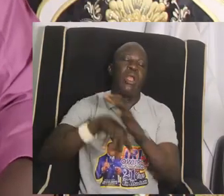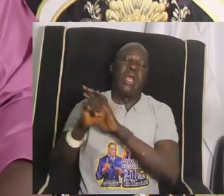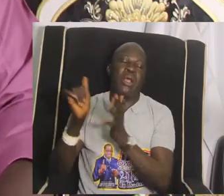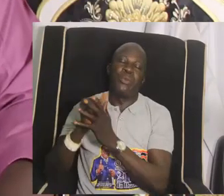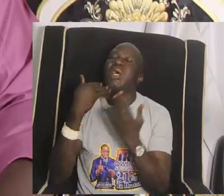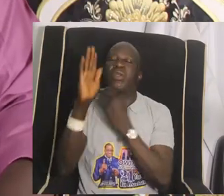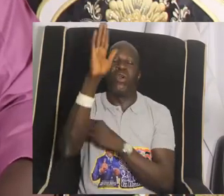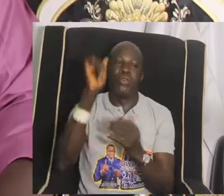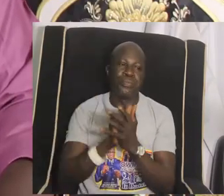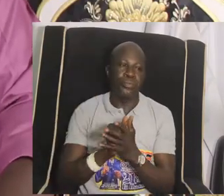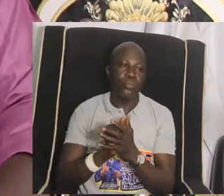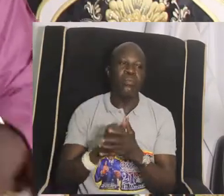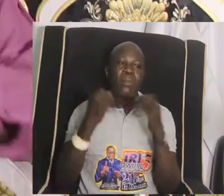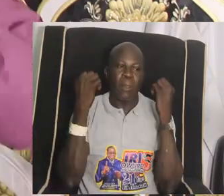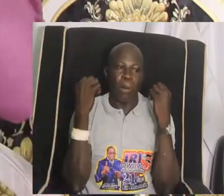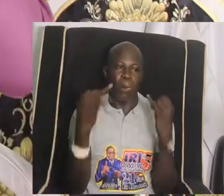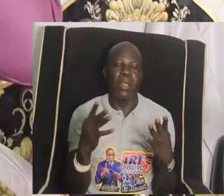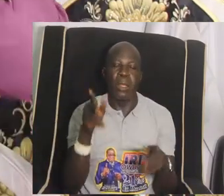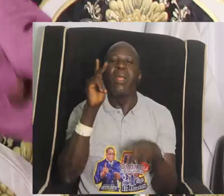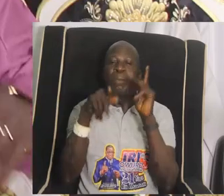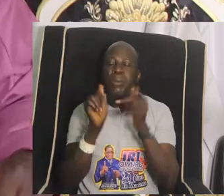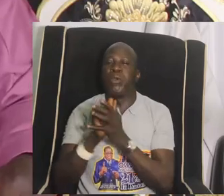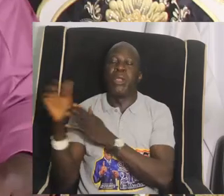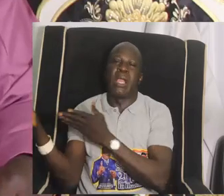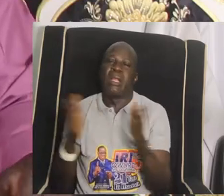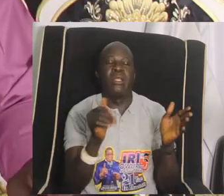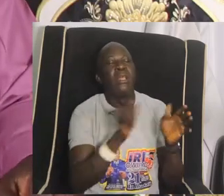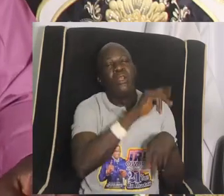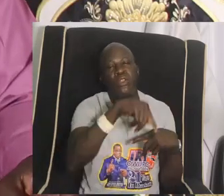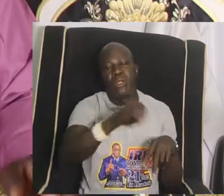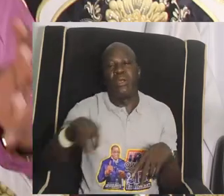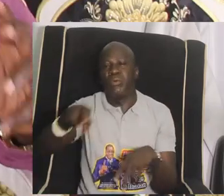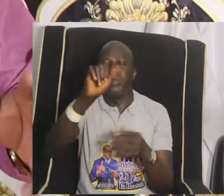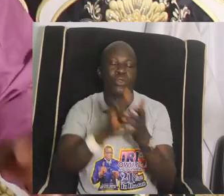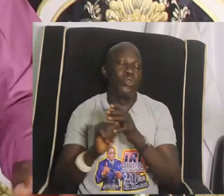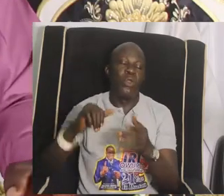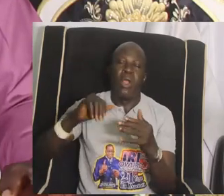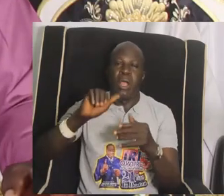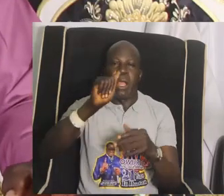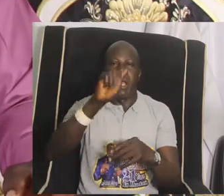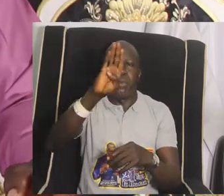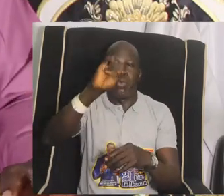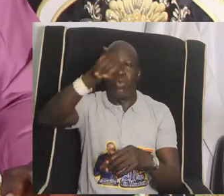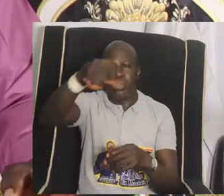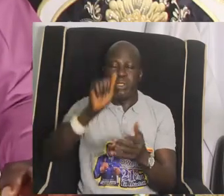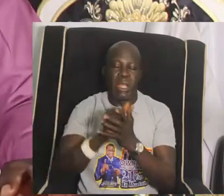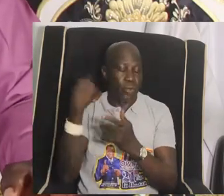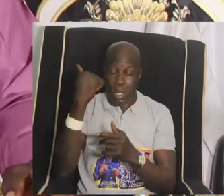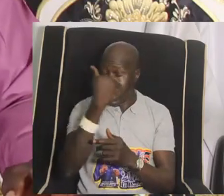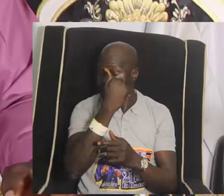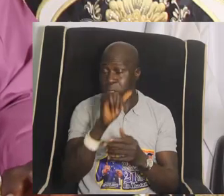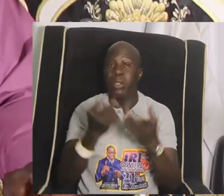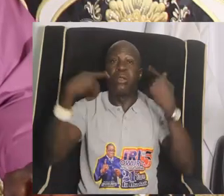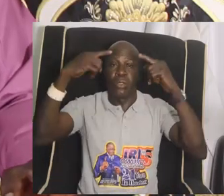Amen. We thank God. Obu, reuniati. Akolo si Abuja. Thousands of people that will travel to Abuja. For their eyes,